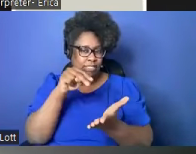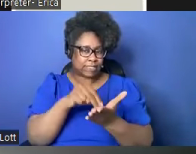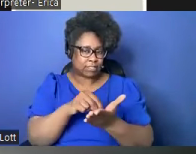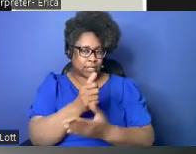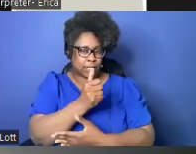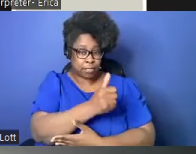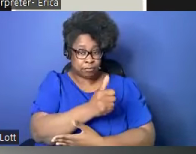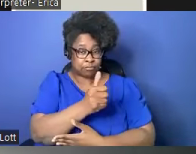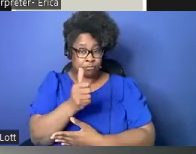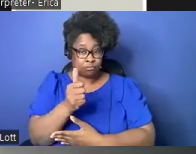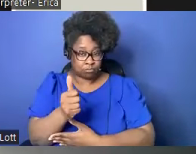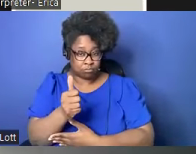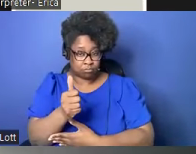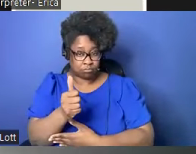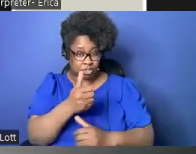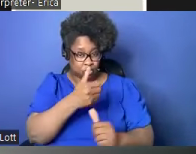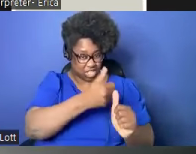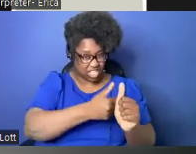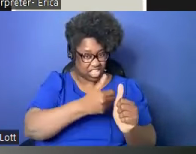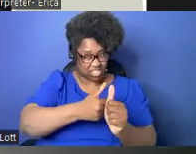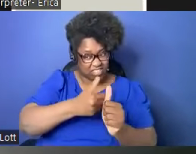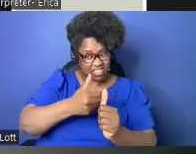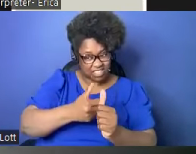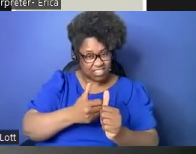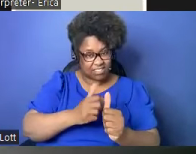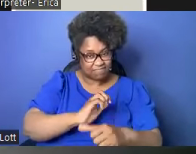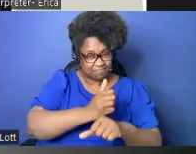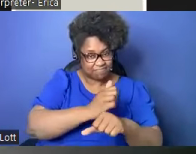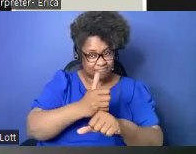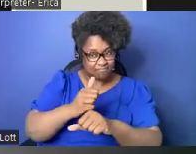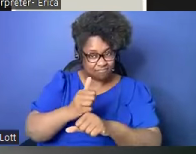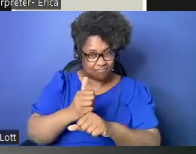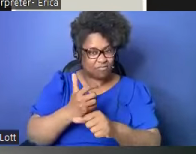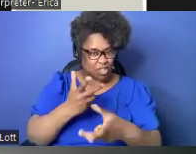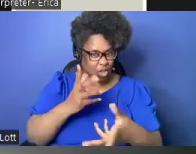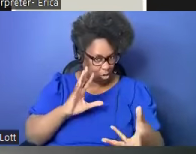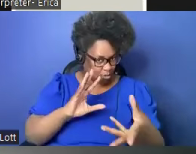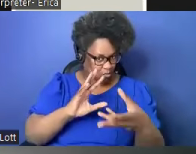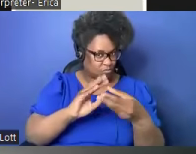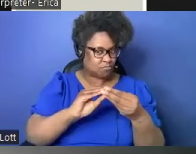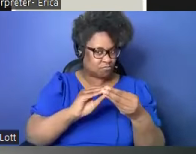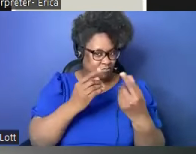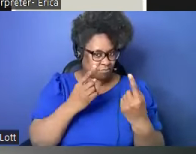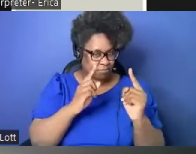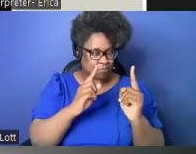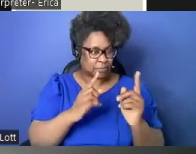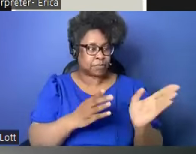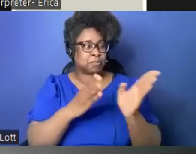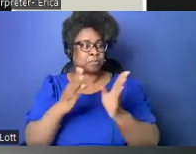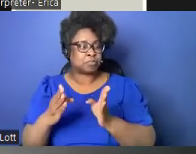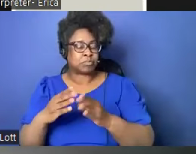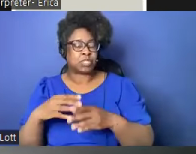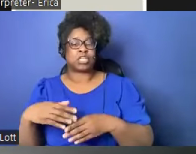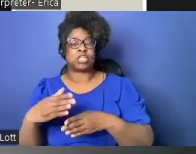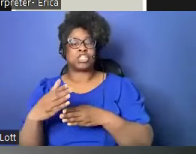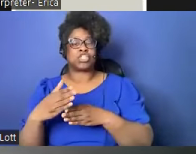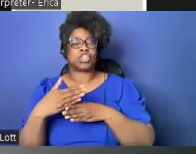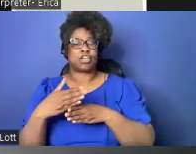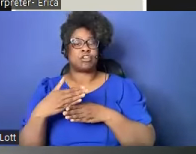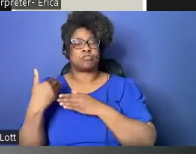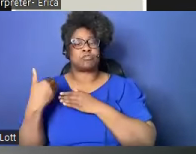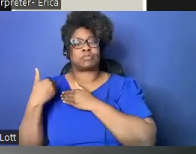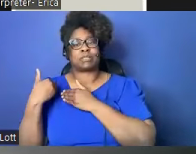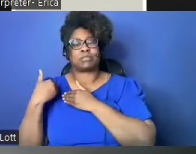a cumulative resilience building. In scenario 2, shared responsibility, we more explicitly bring